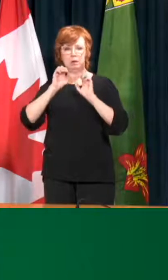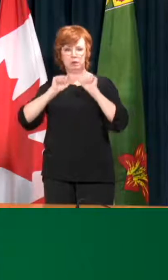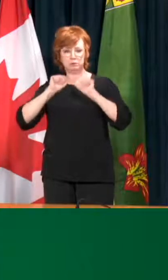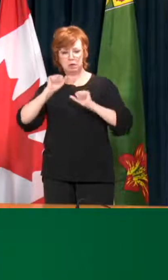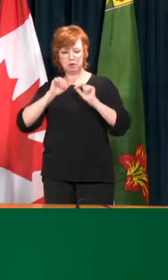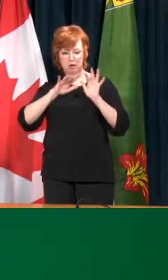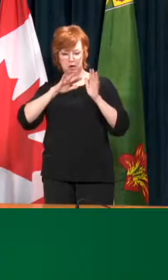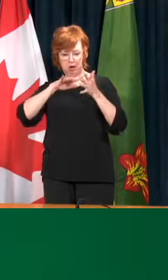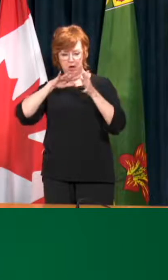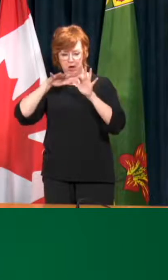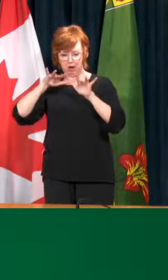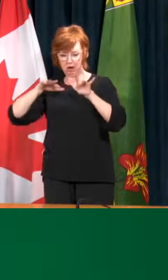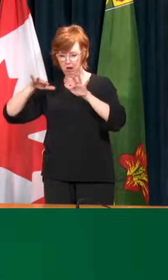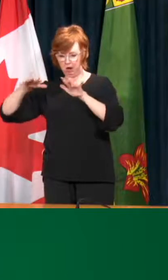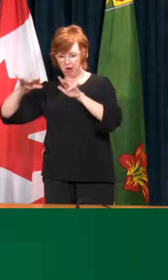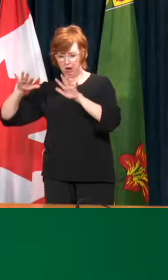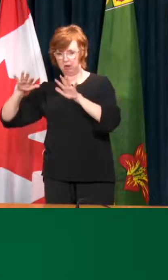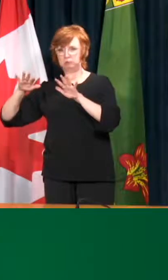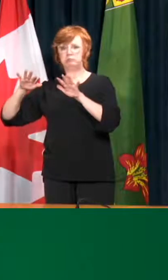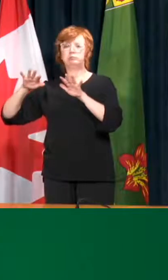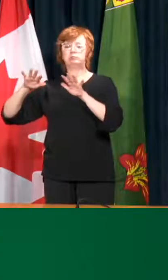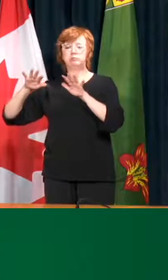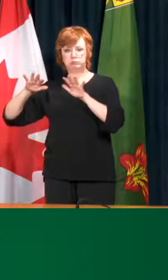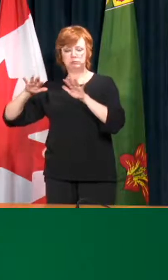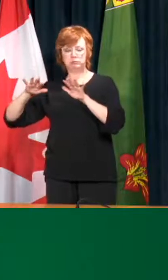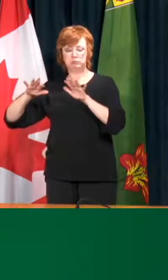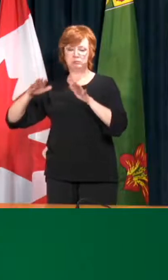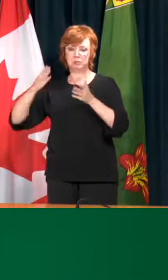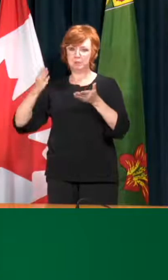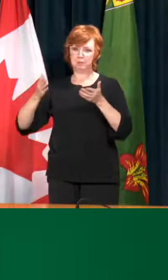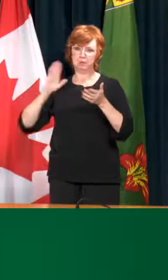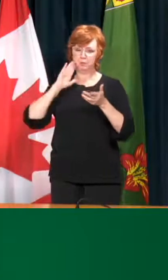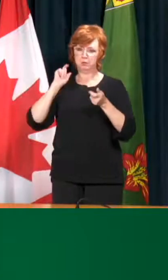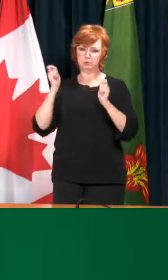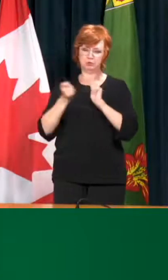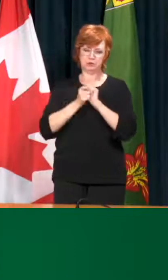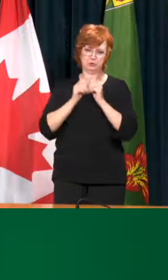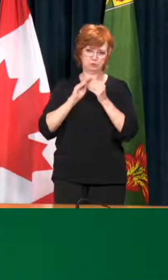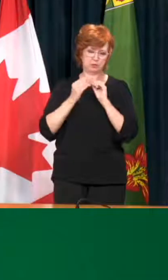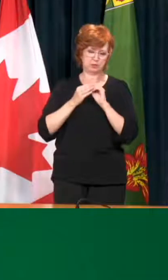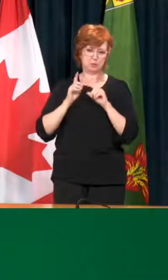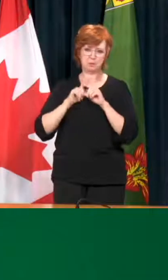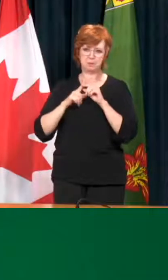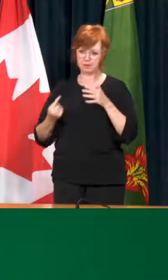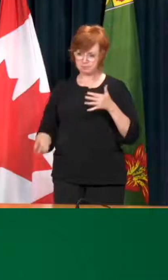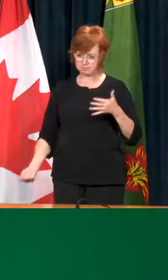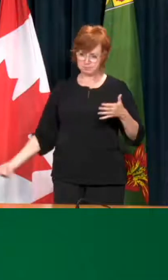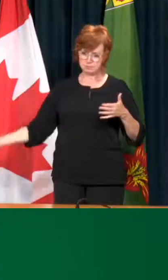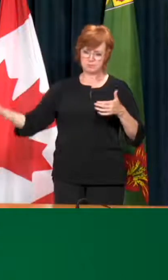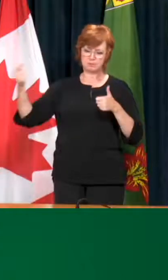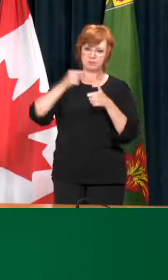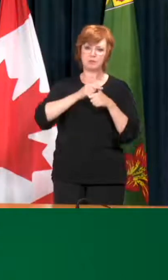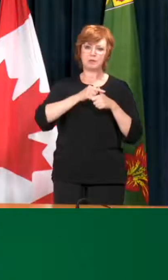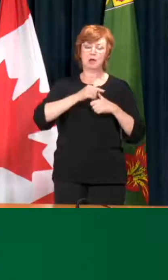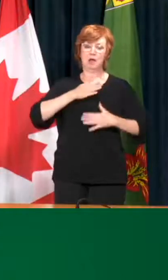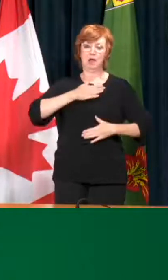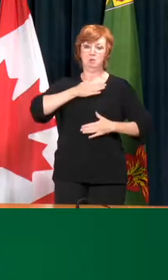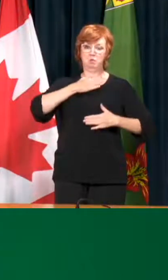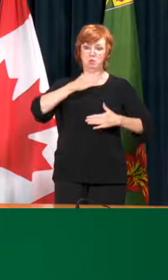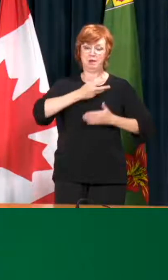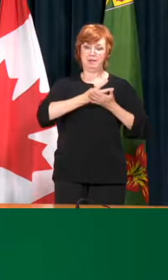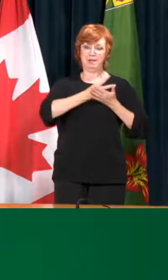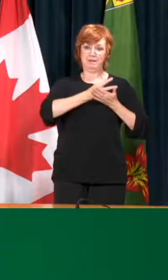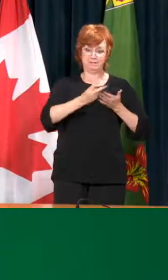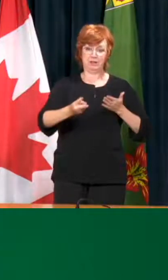or death. But generally, if you obviously have respiratory failure due to COVID and no other illness, that's pretty straightforward. But if you